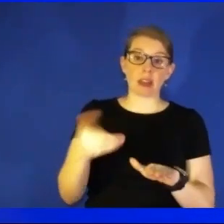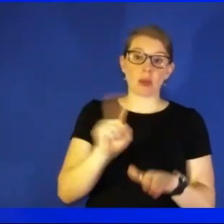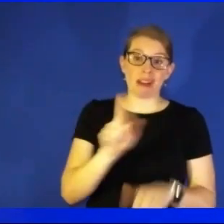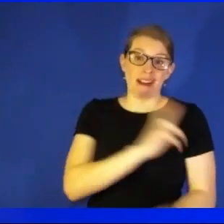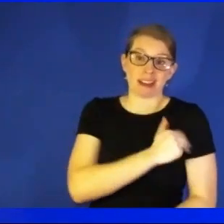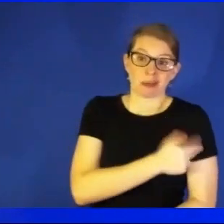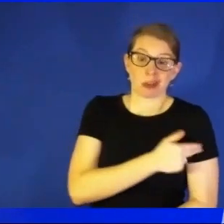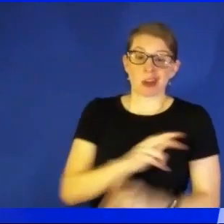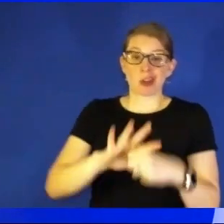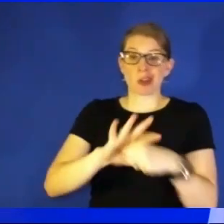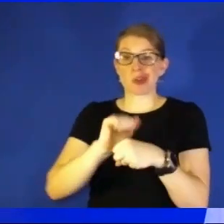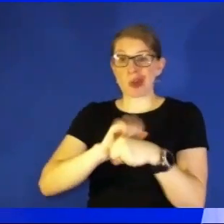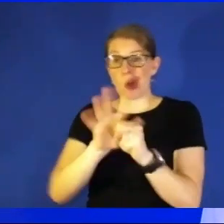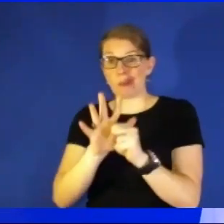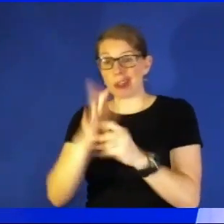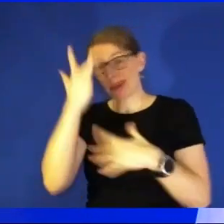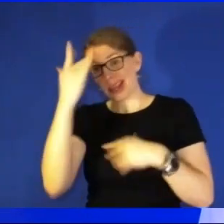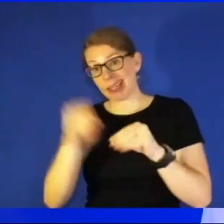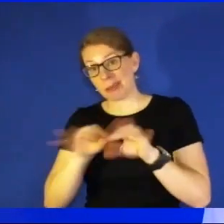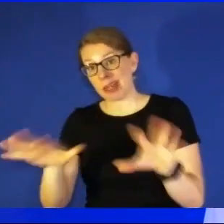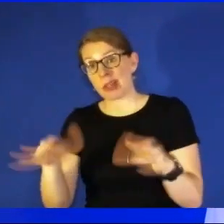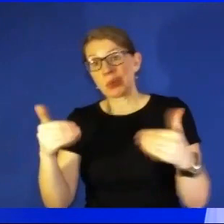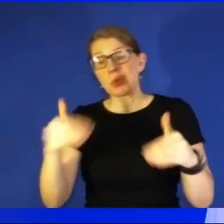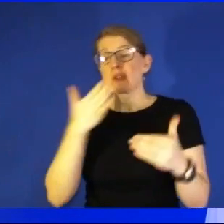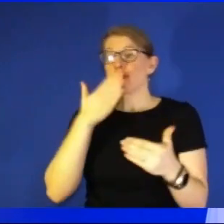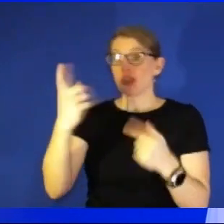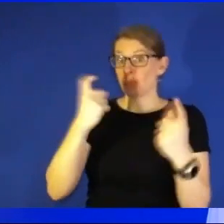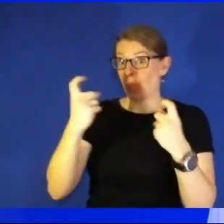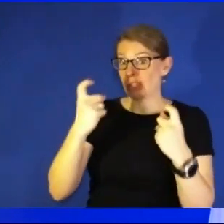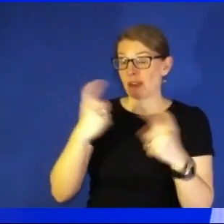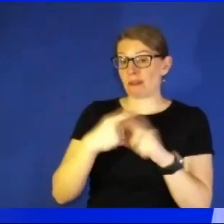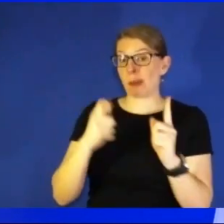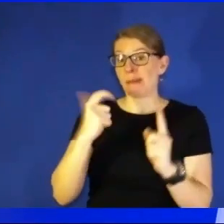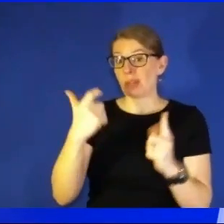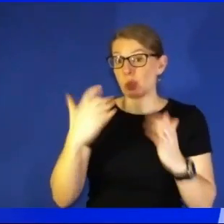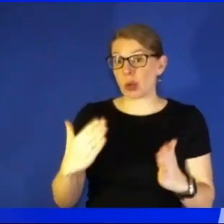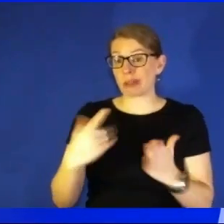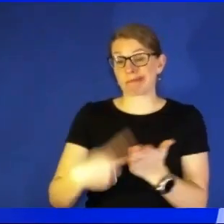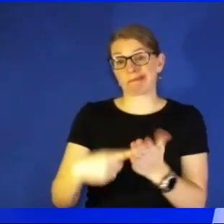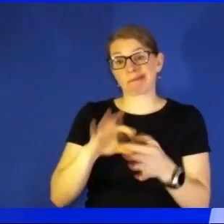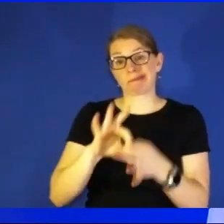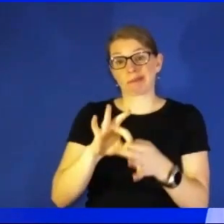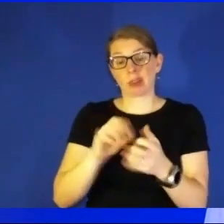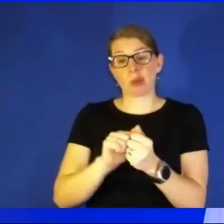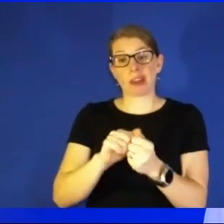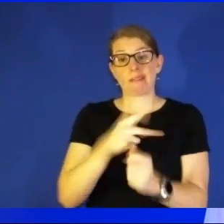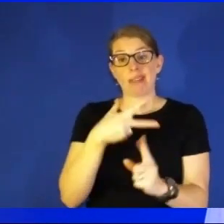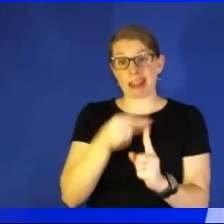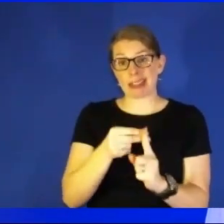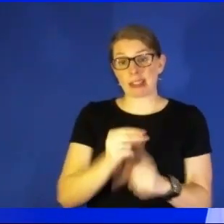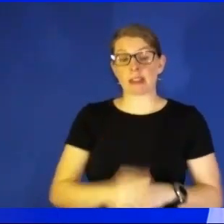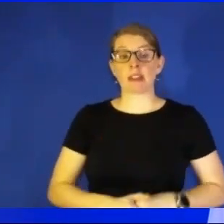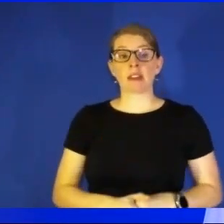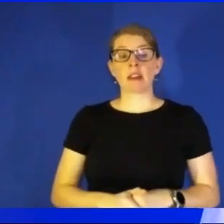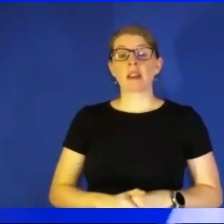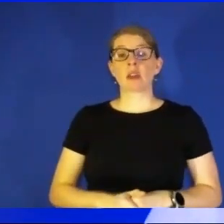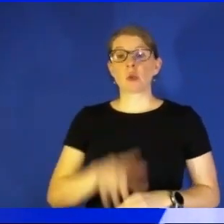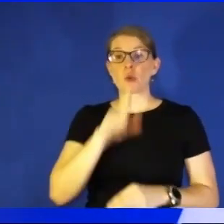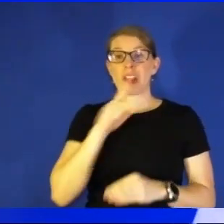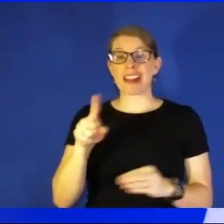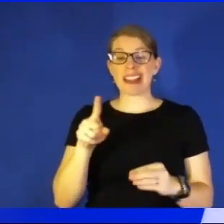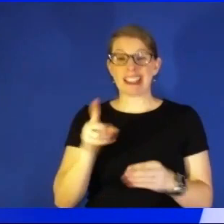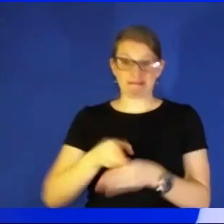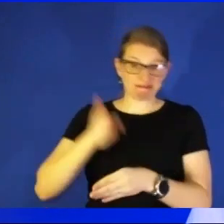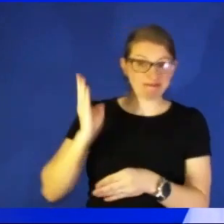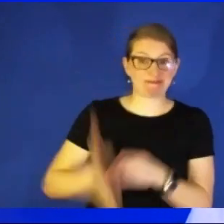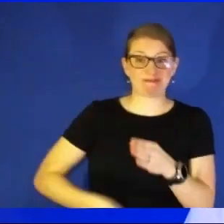up. We've had some good, insightful questions from our viewers talking about vaccine. And I think to fully bookend this whole show, just kind of wrapping